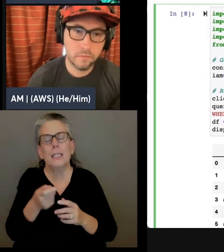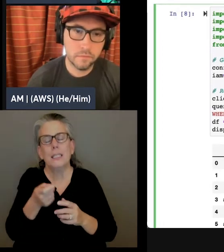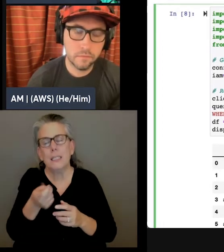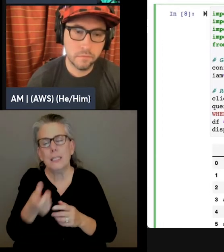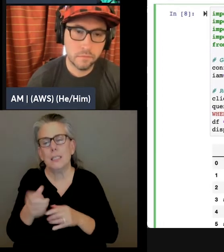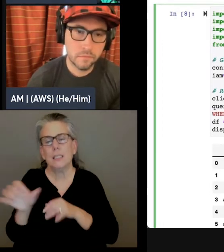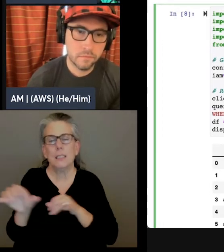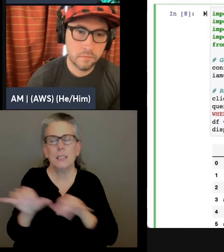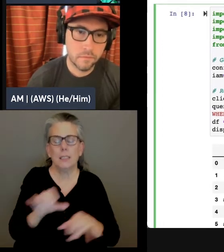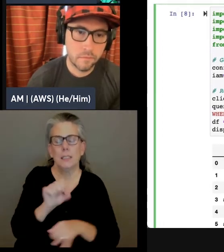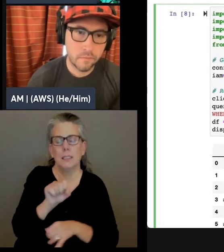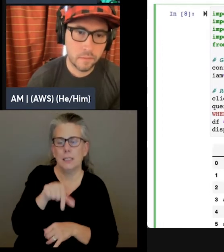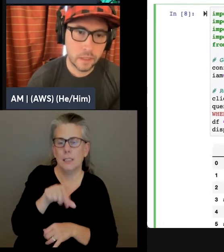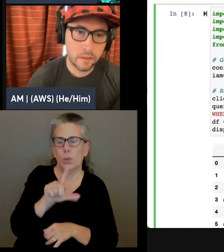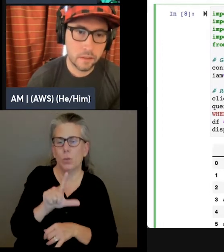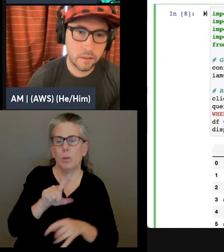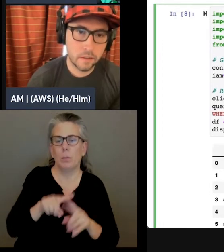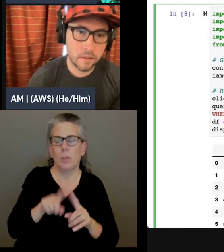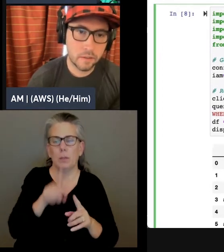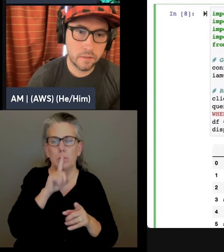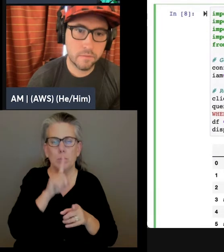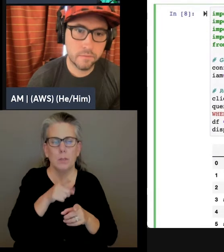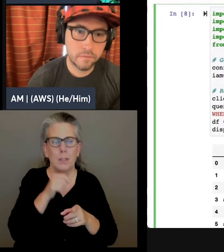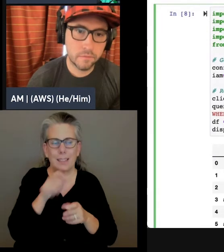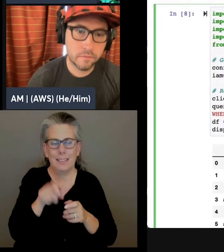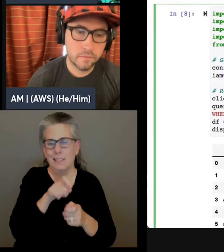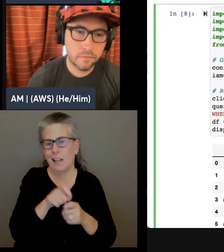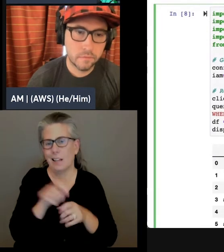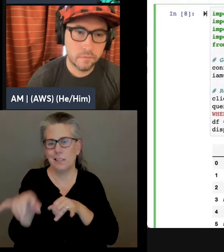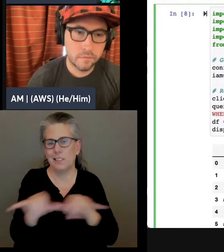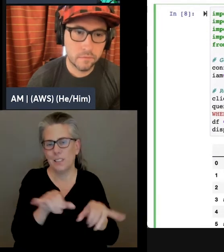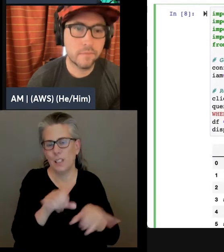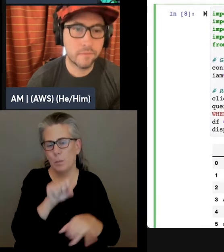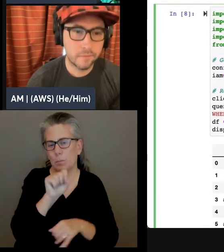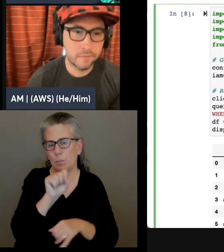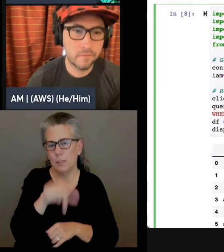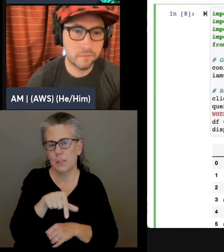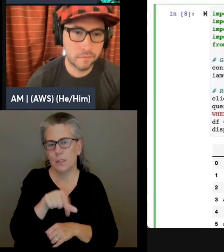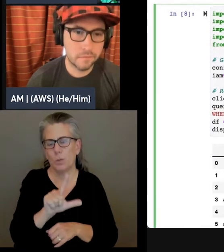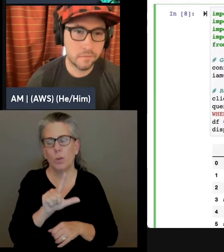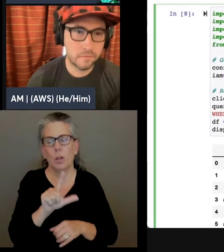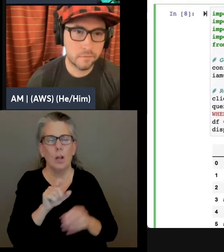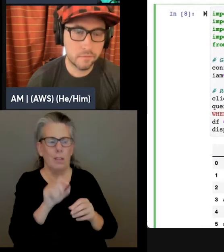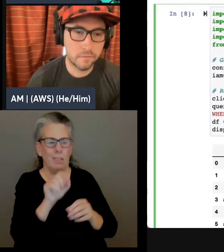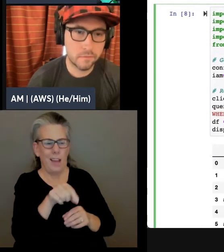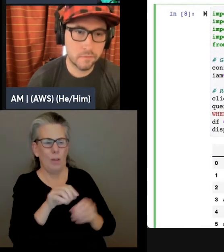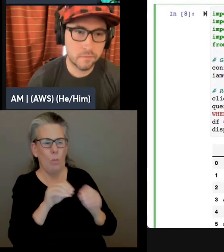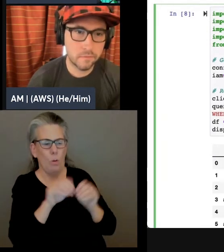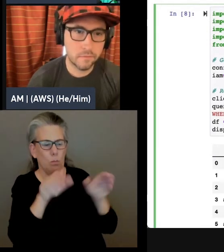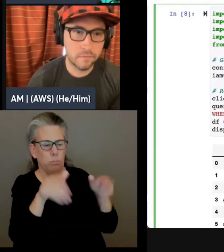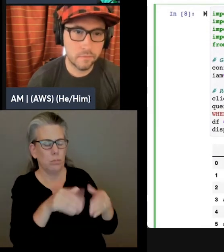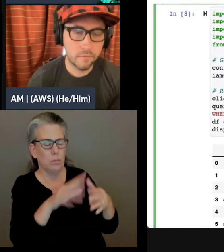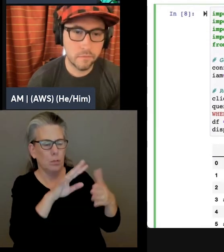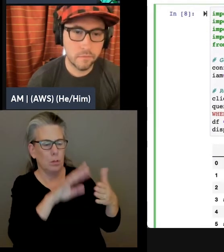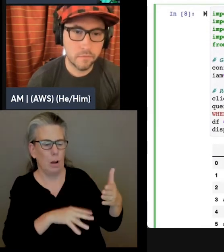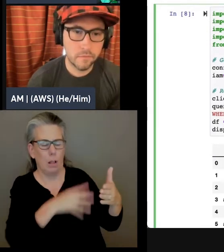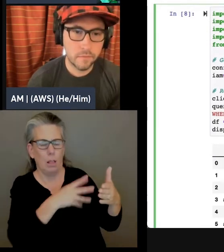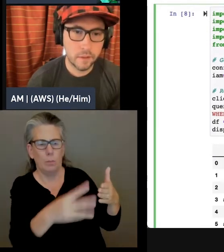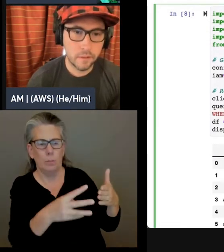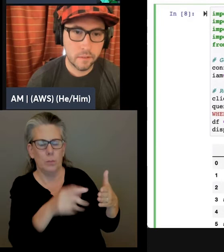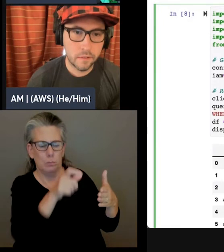because SQL is built for dealing with, rows and columns, not dealing with entities and